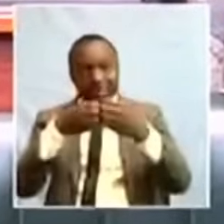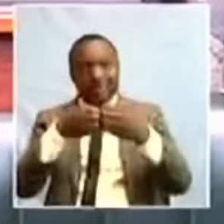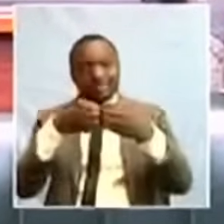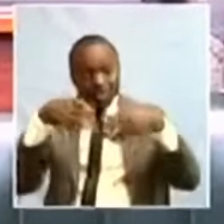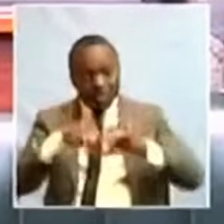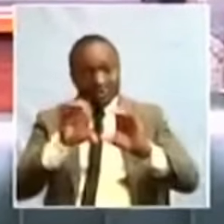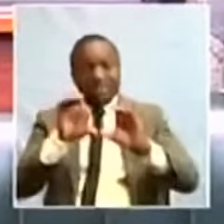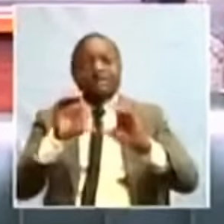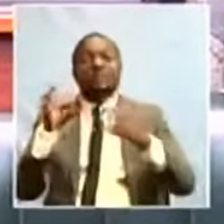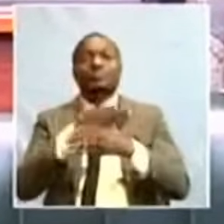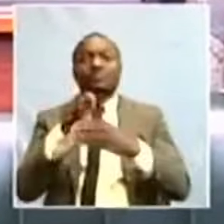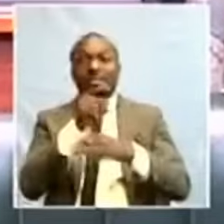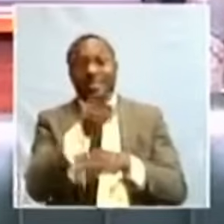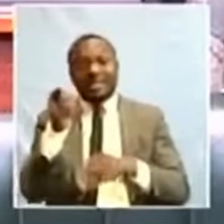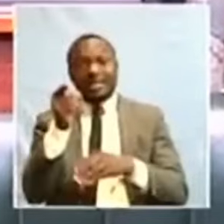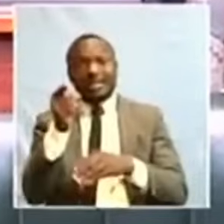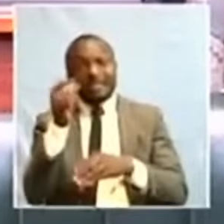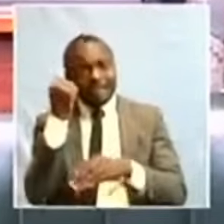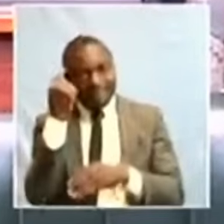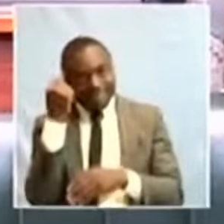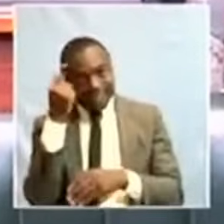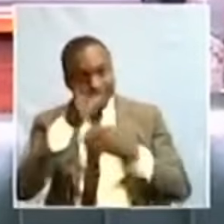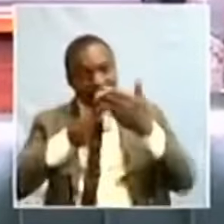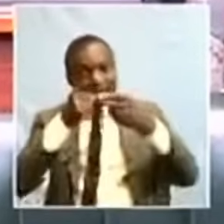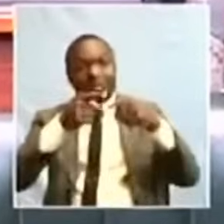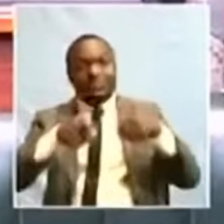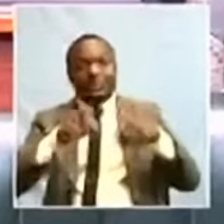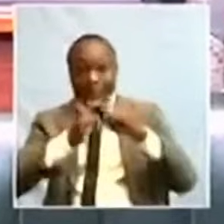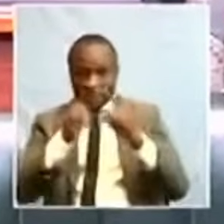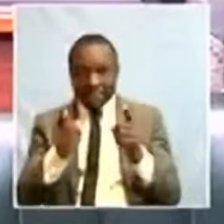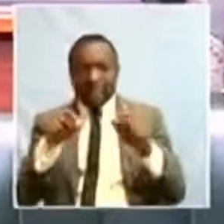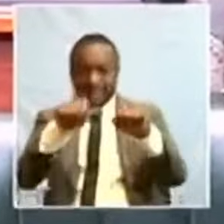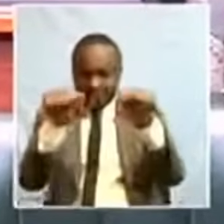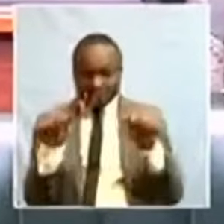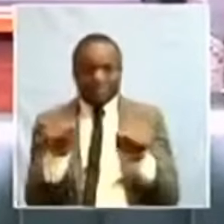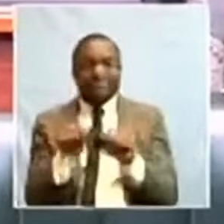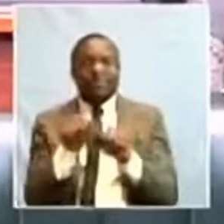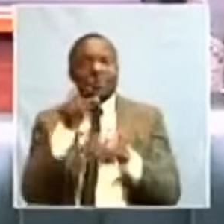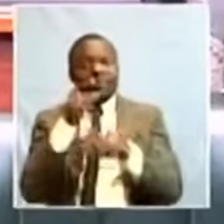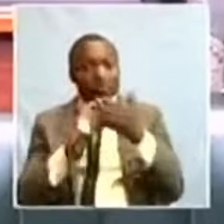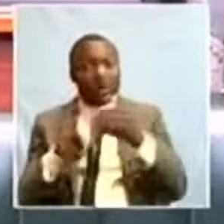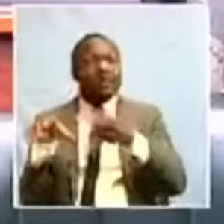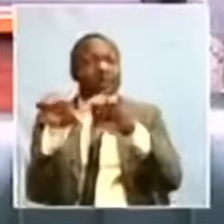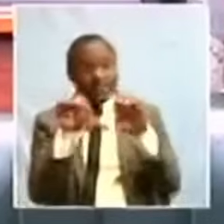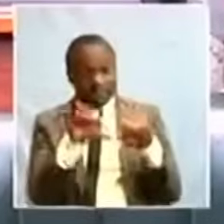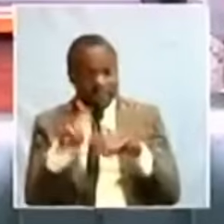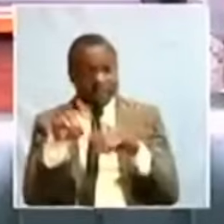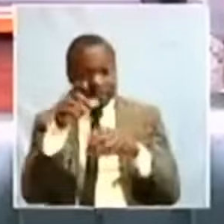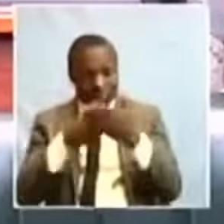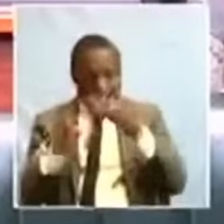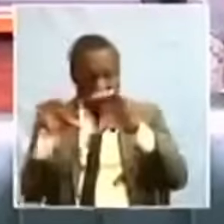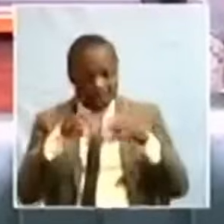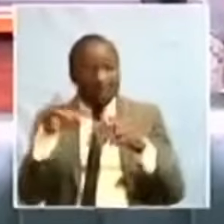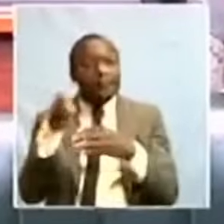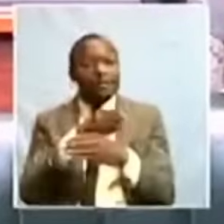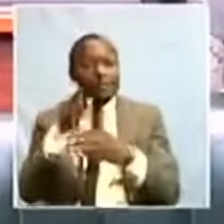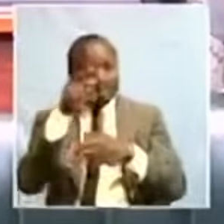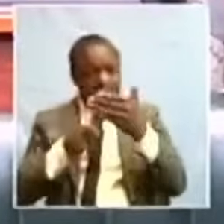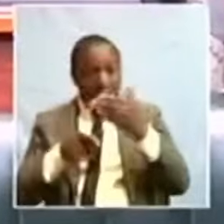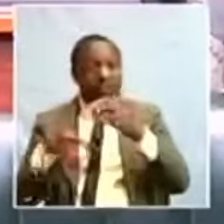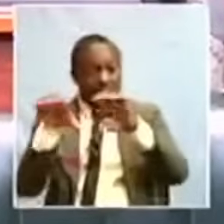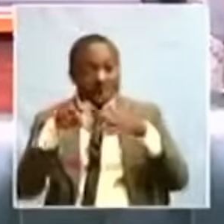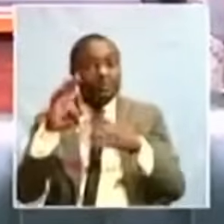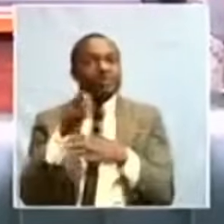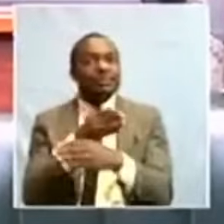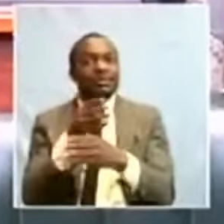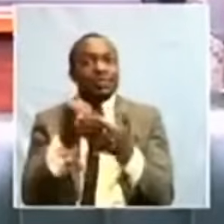mutual understanding in what is happening. But generally, what are we doing? What we are doing for business, what we are doing for the